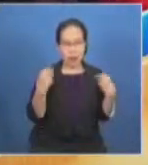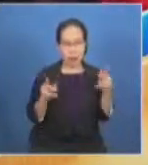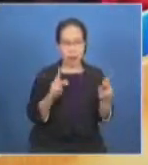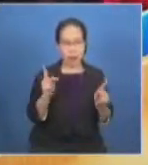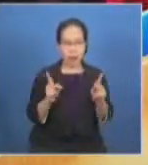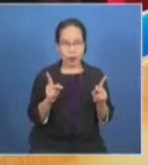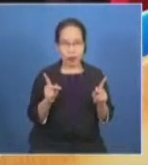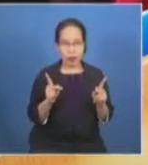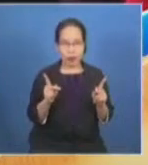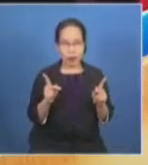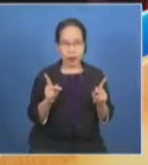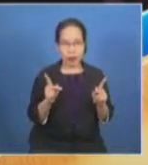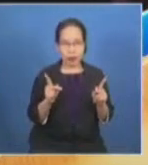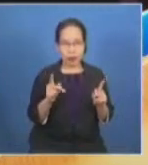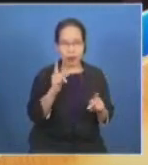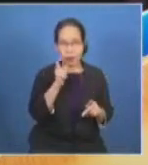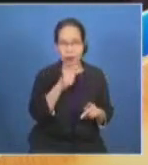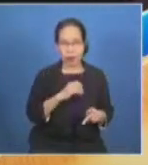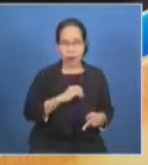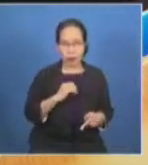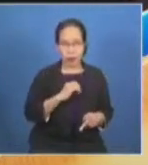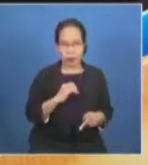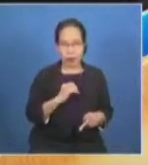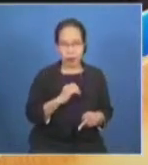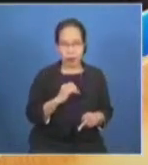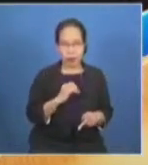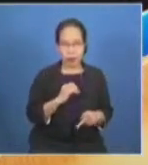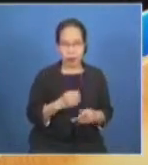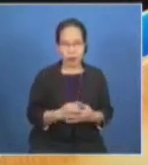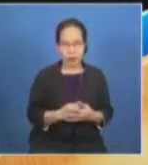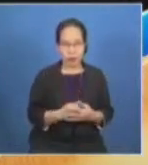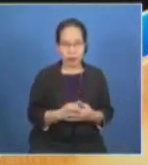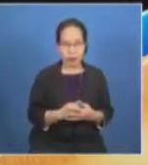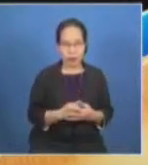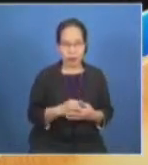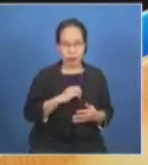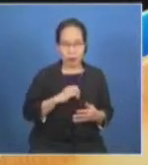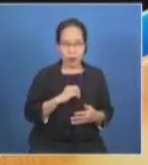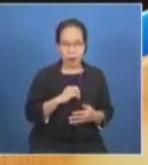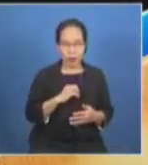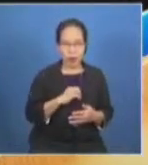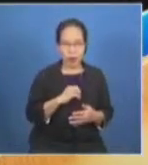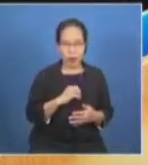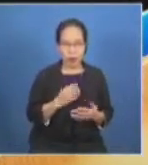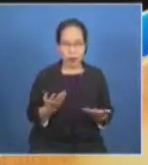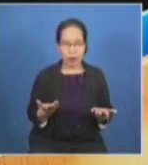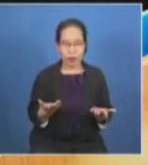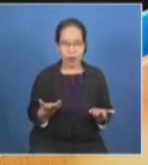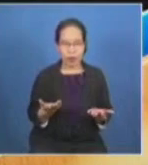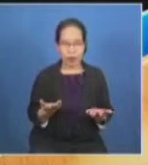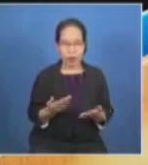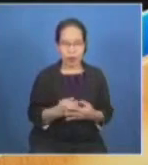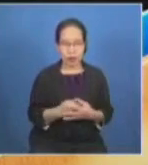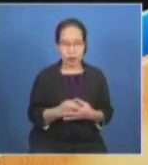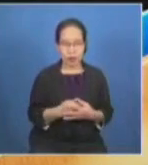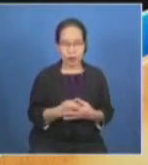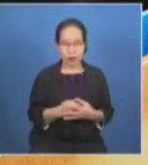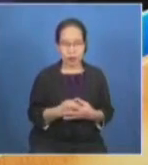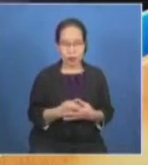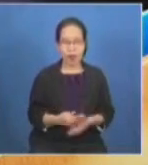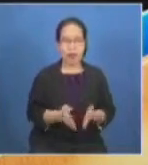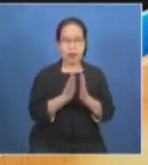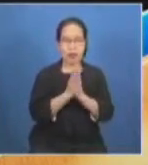Is there anyone tending here? Who is the owner of this place? Pwede po sana. So they're sleeping.